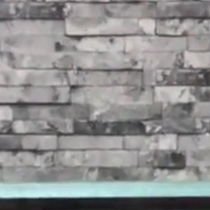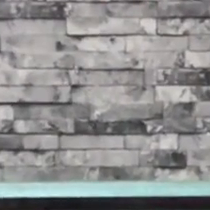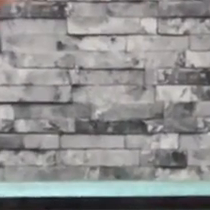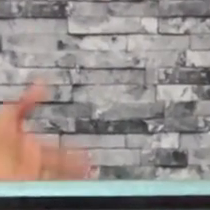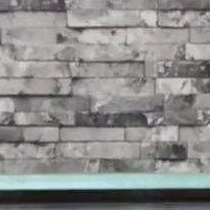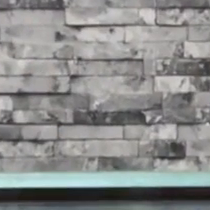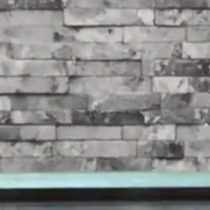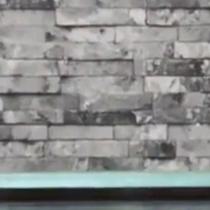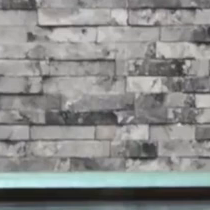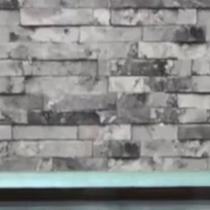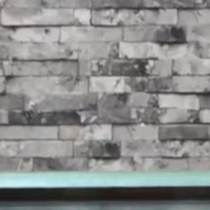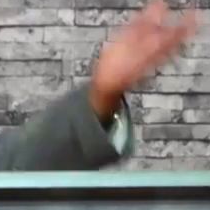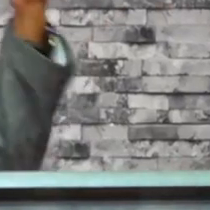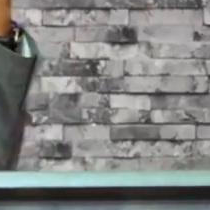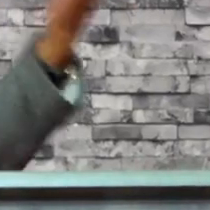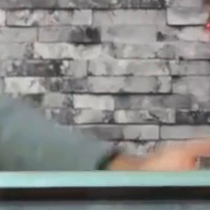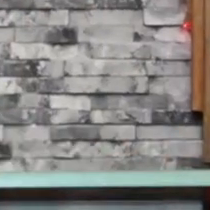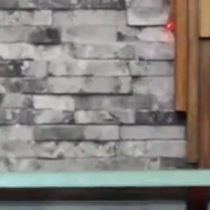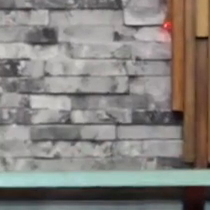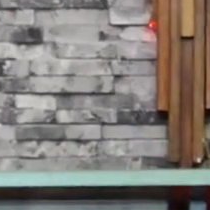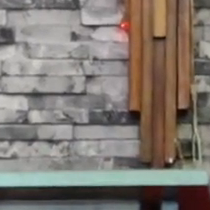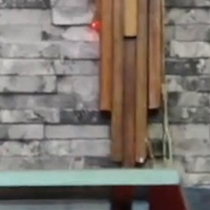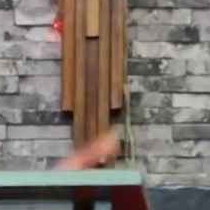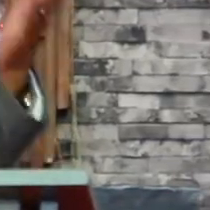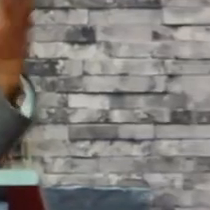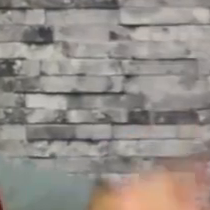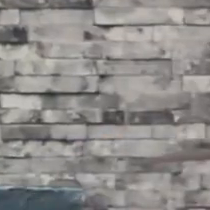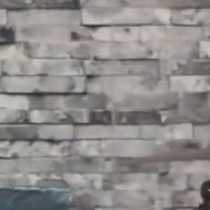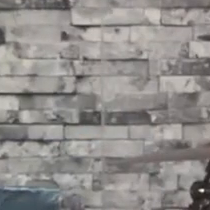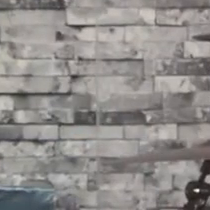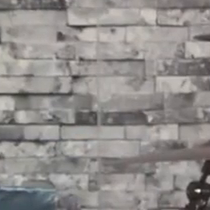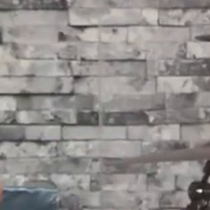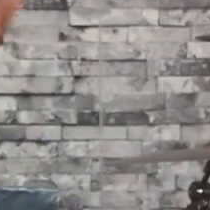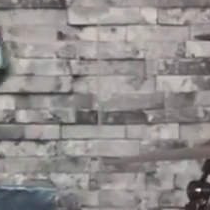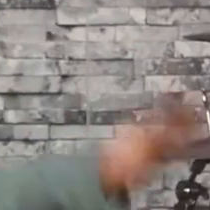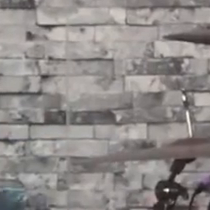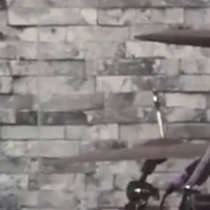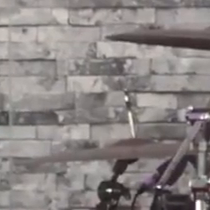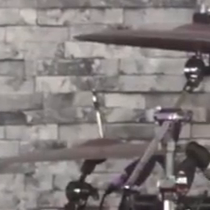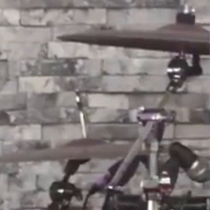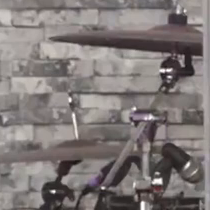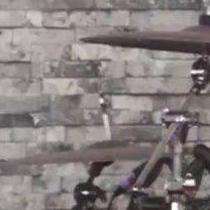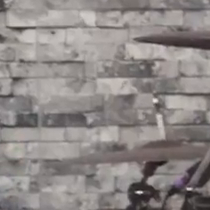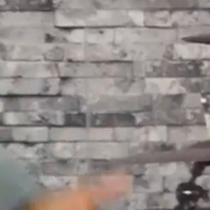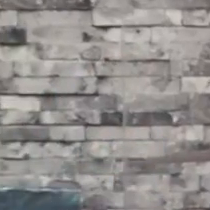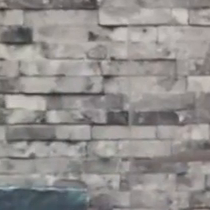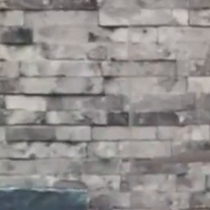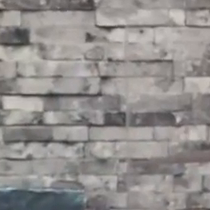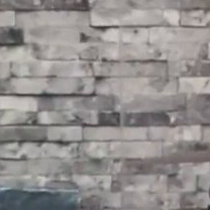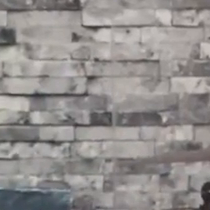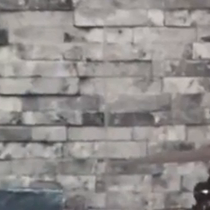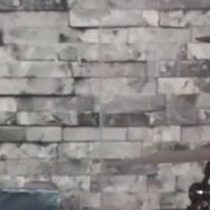on it for a year. For 2 years. 3 years. 4 years. Some